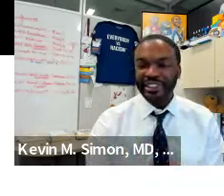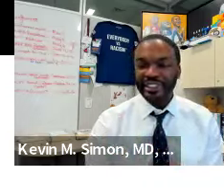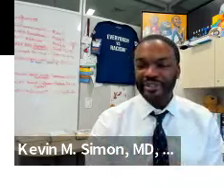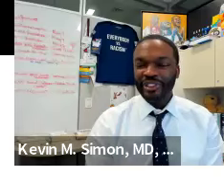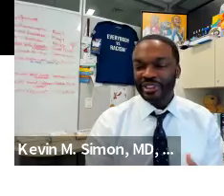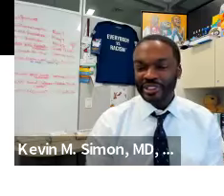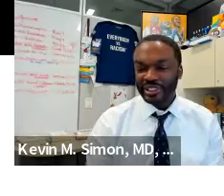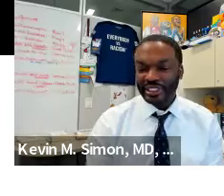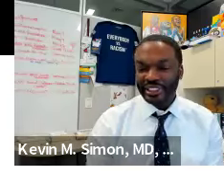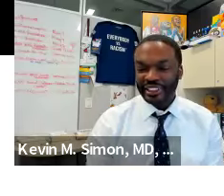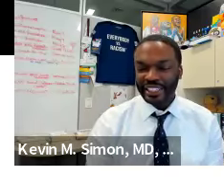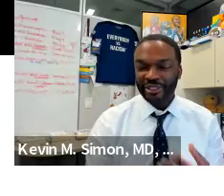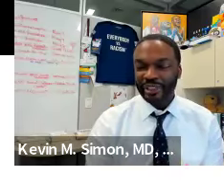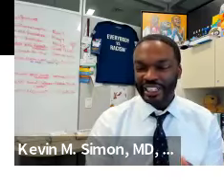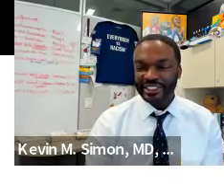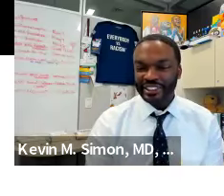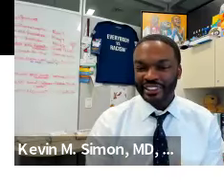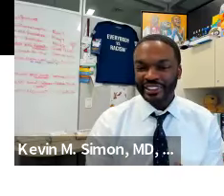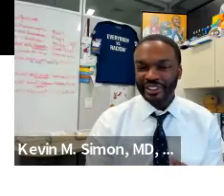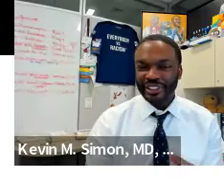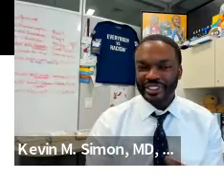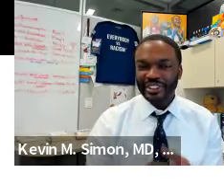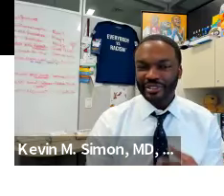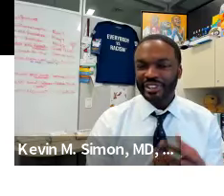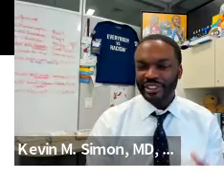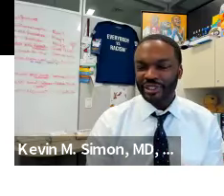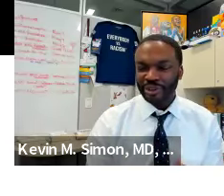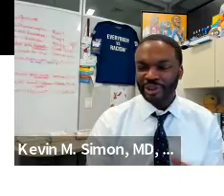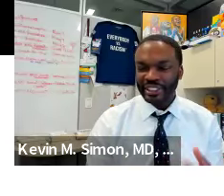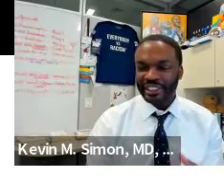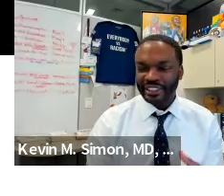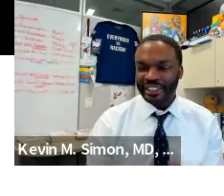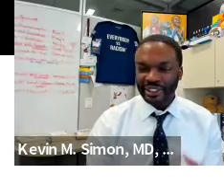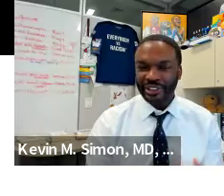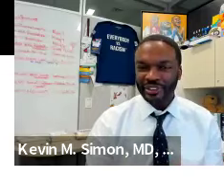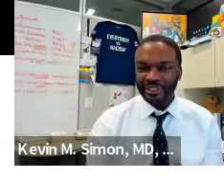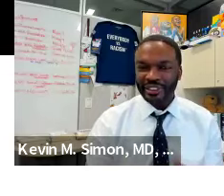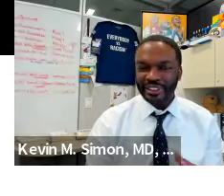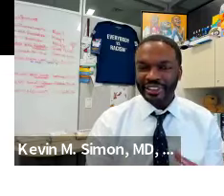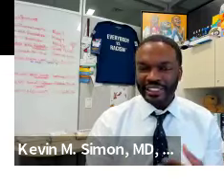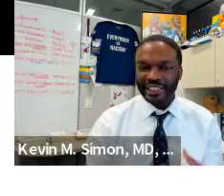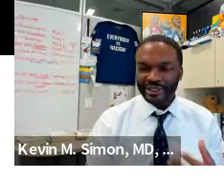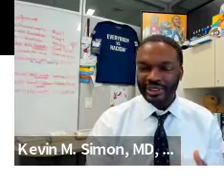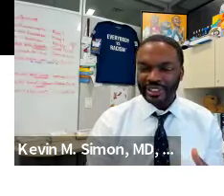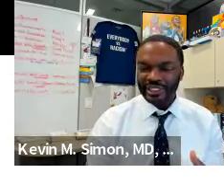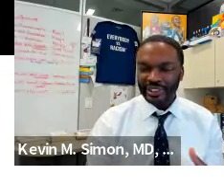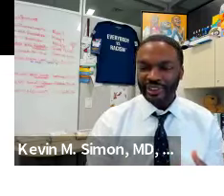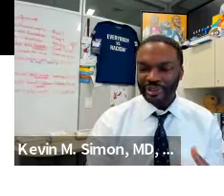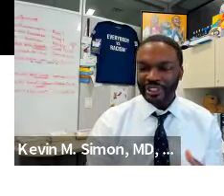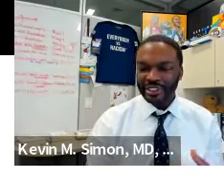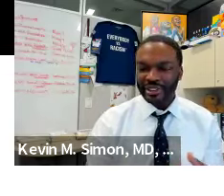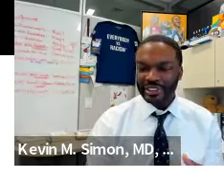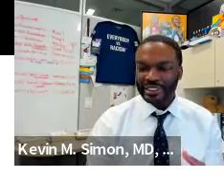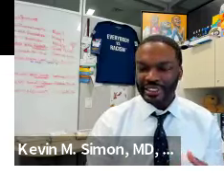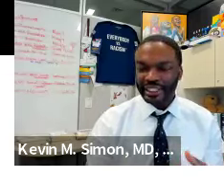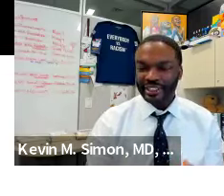behavior, eventually Kevin might actually start to feel comfortable with the idea that, oh, dad is really